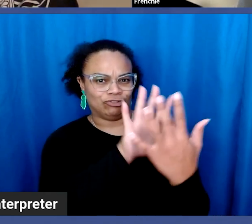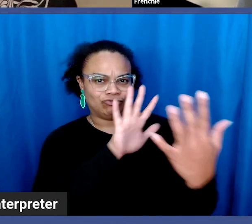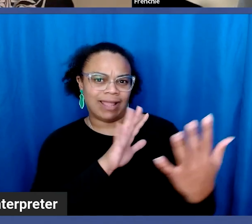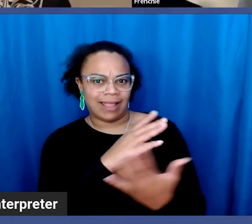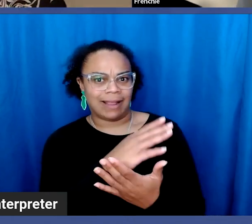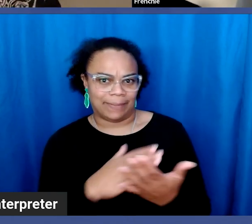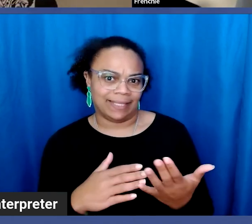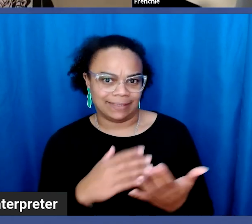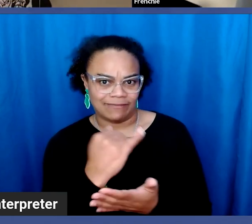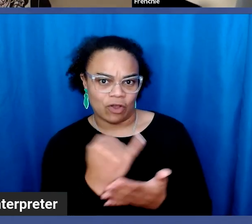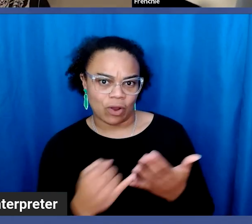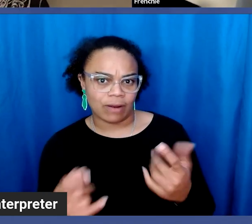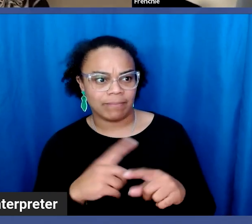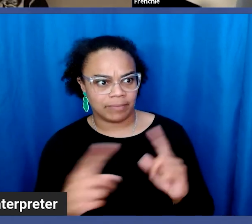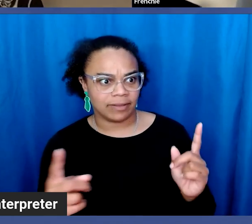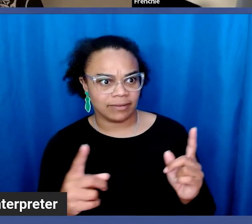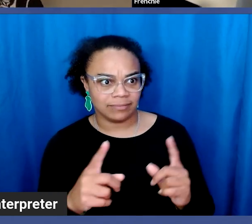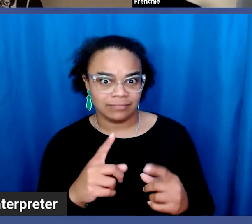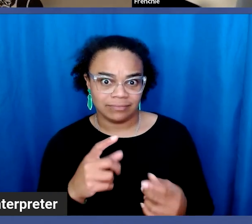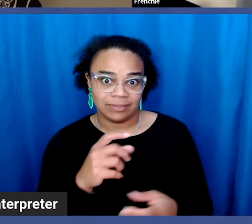work. And